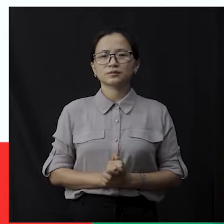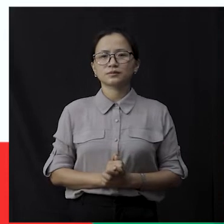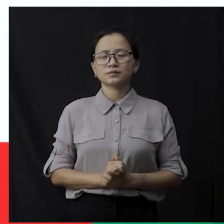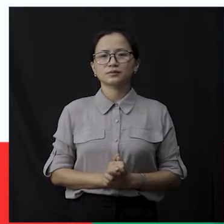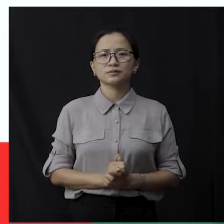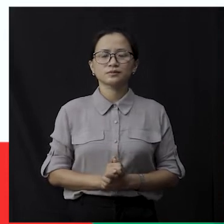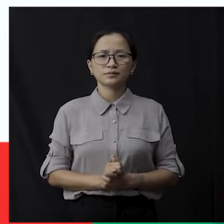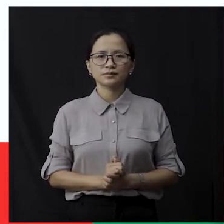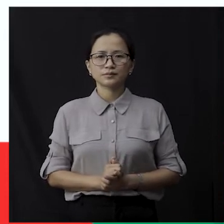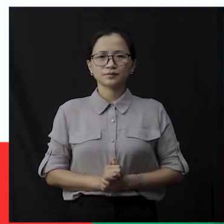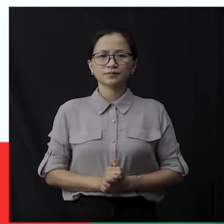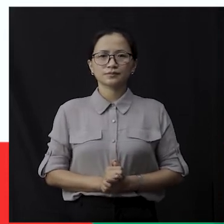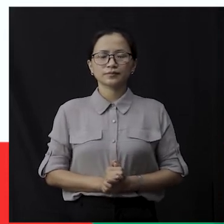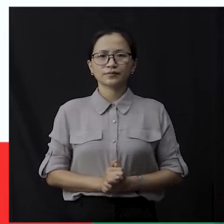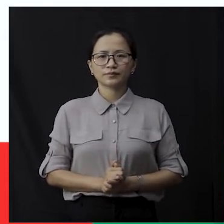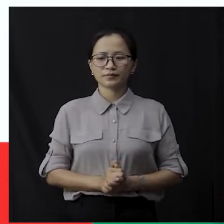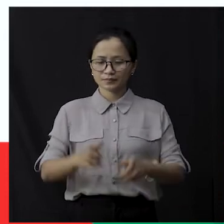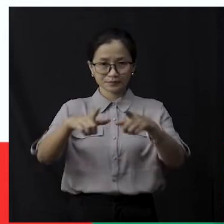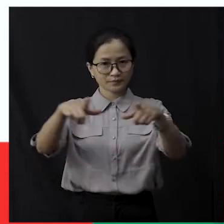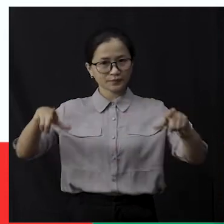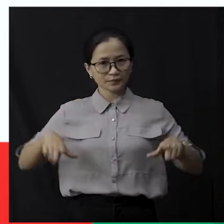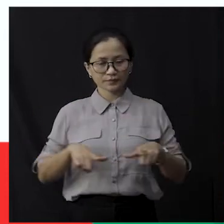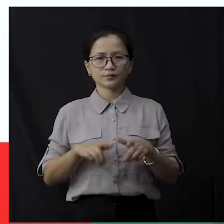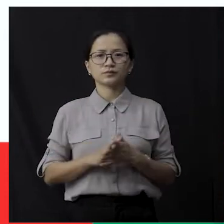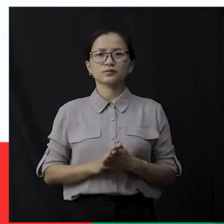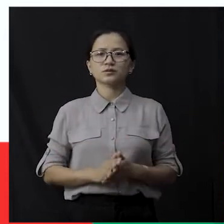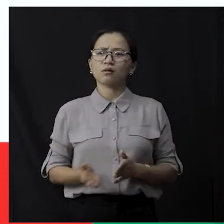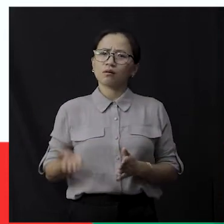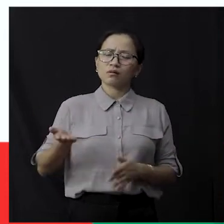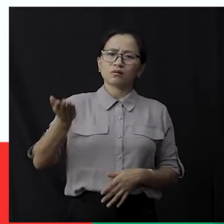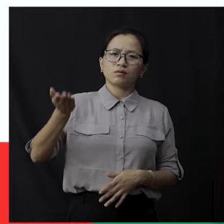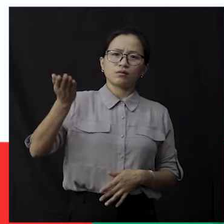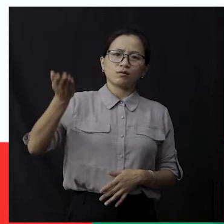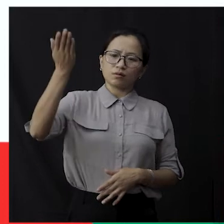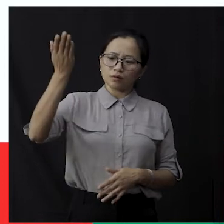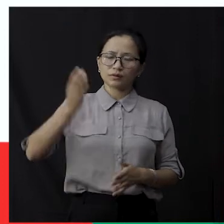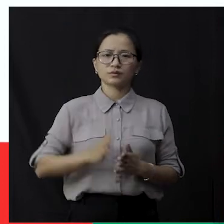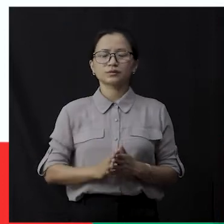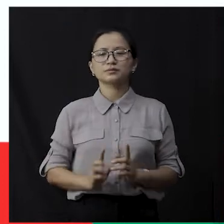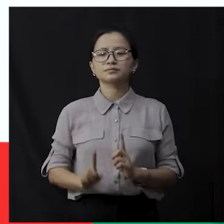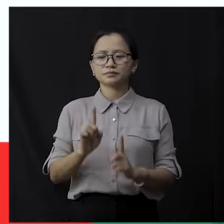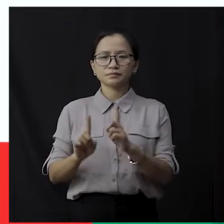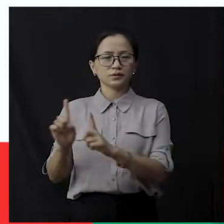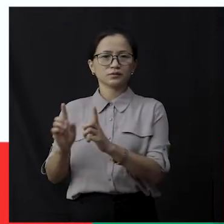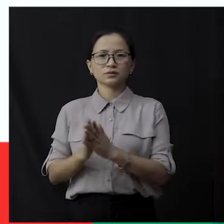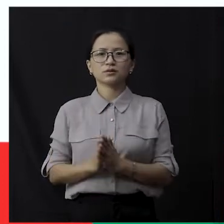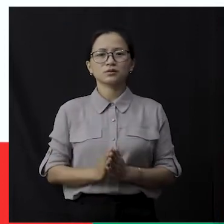hills. So the land higher than the plains are